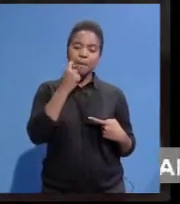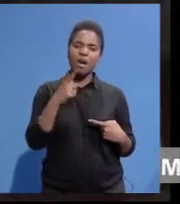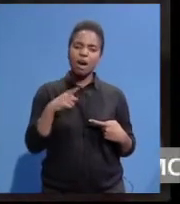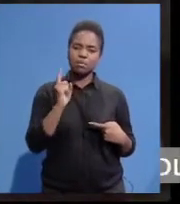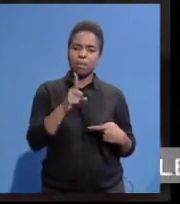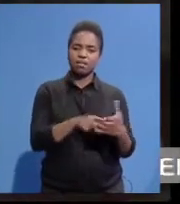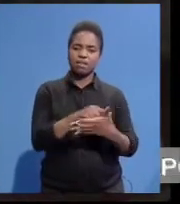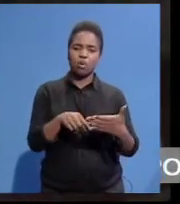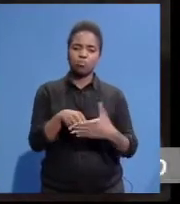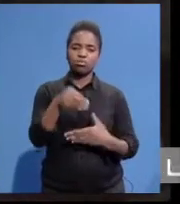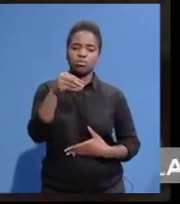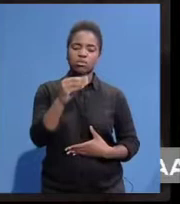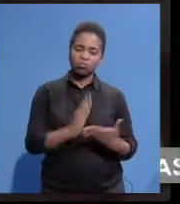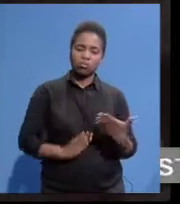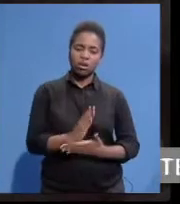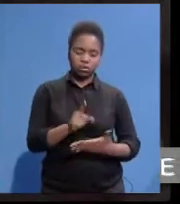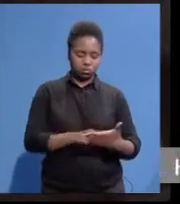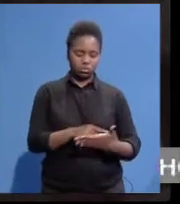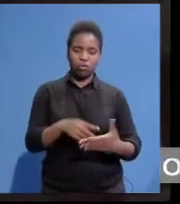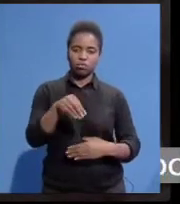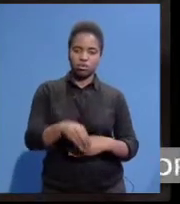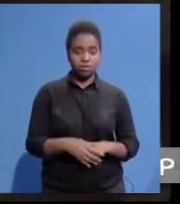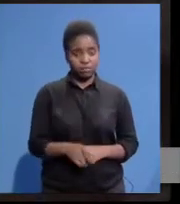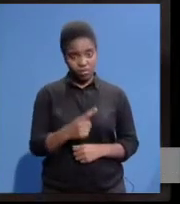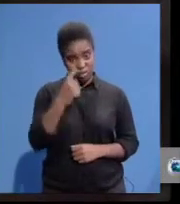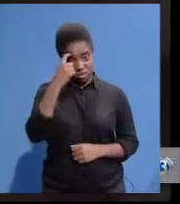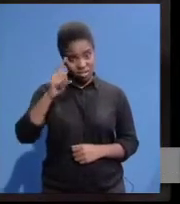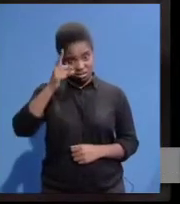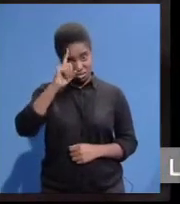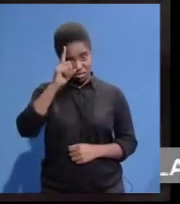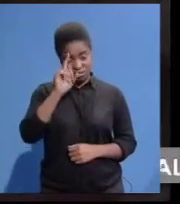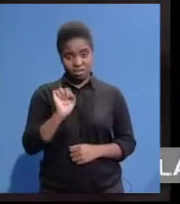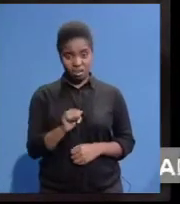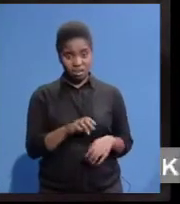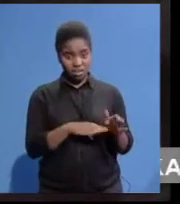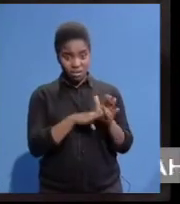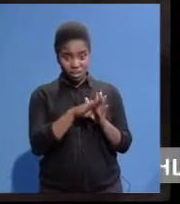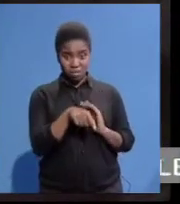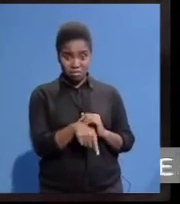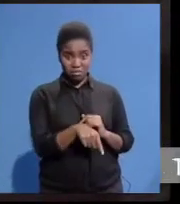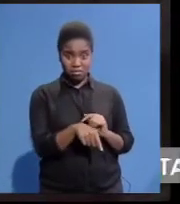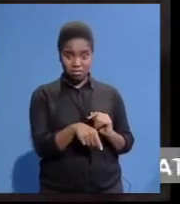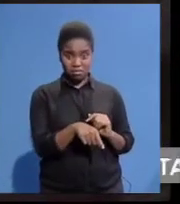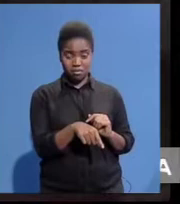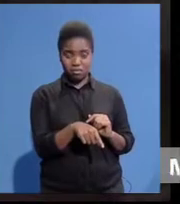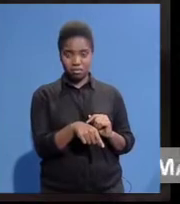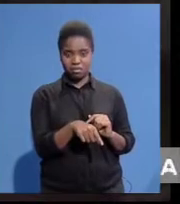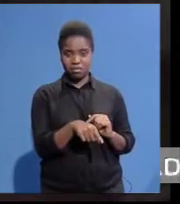independence. Do you see Africans being able to develop in this country without the European being pushed out?